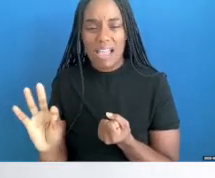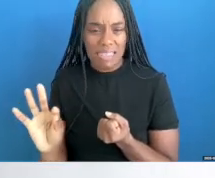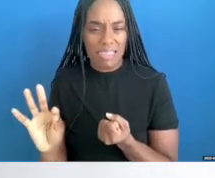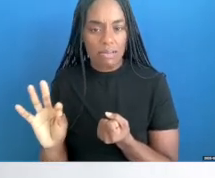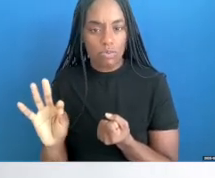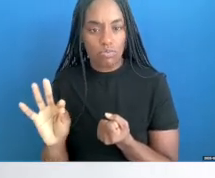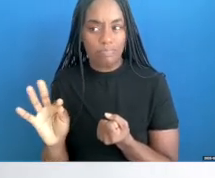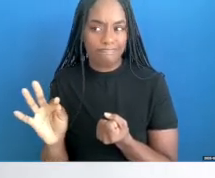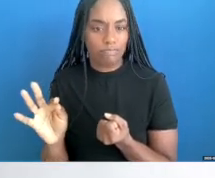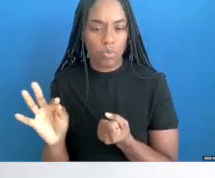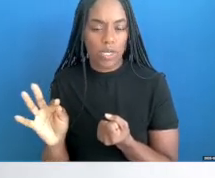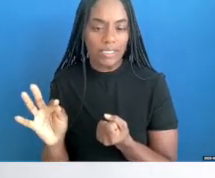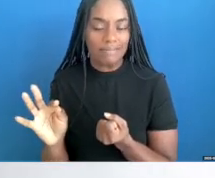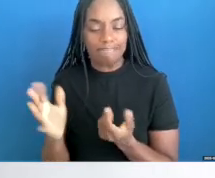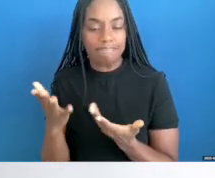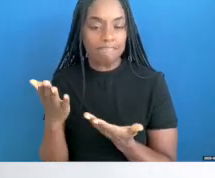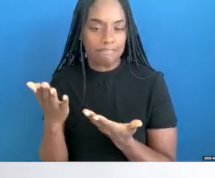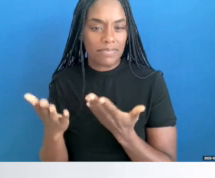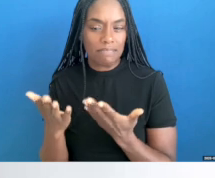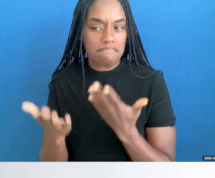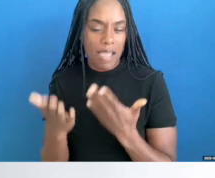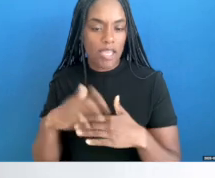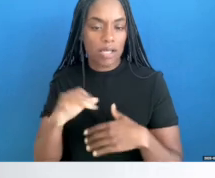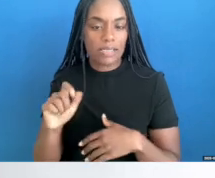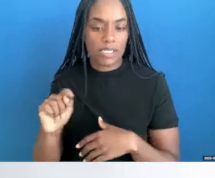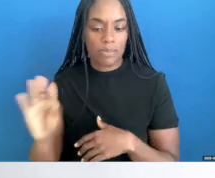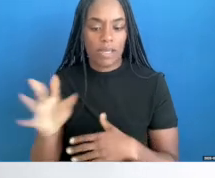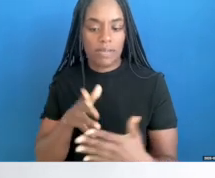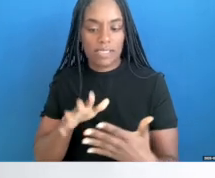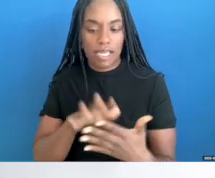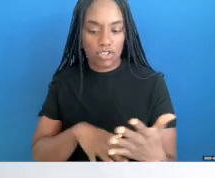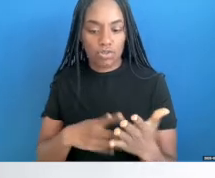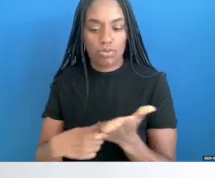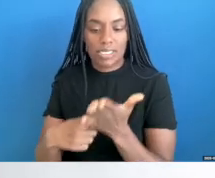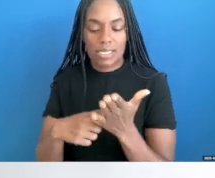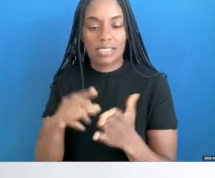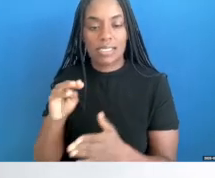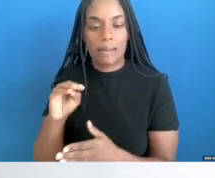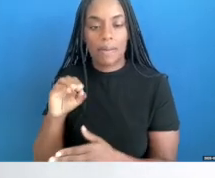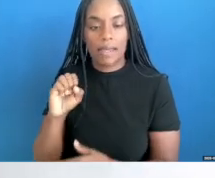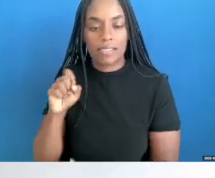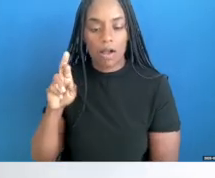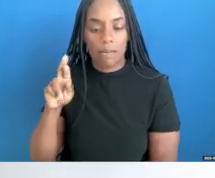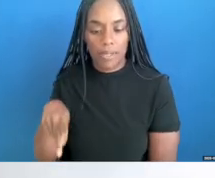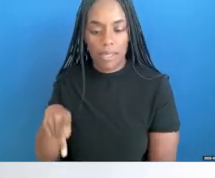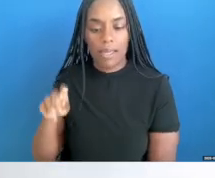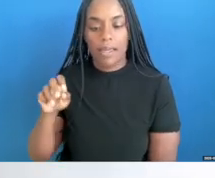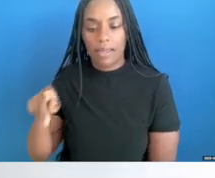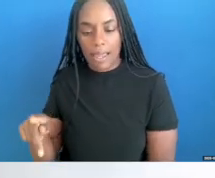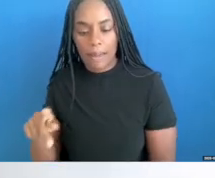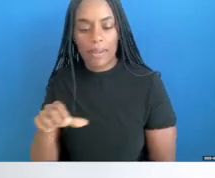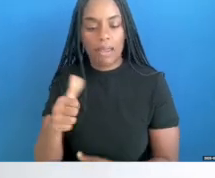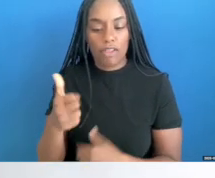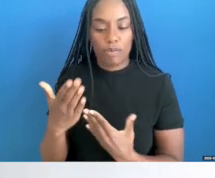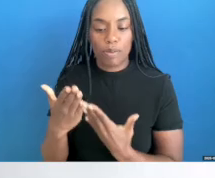the MSRP cap and some of the other proposal regarding eligibility and OEM